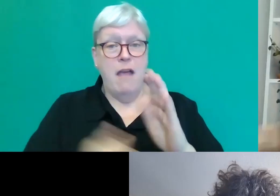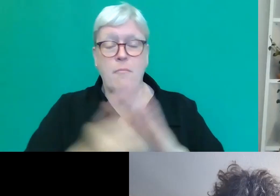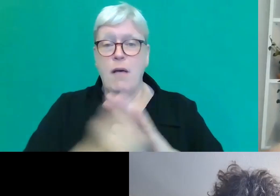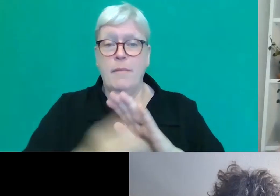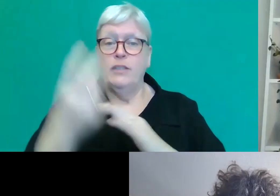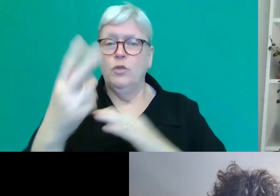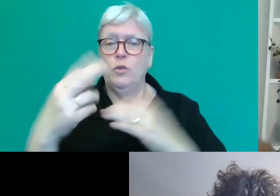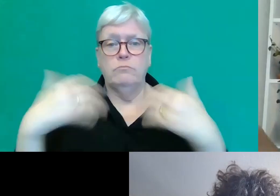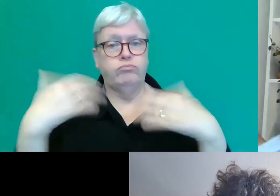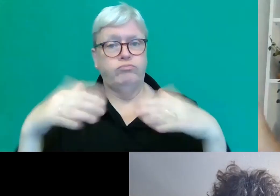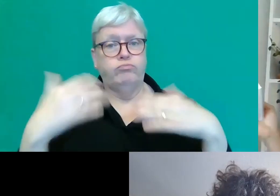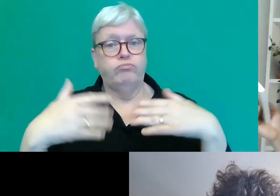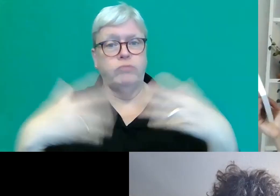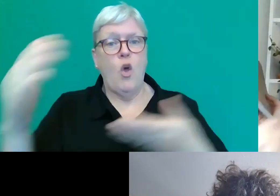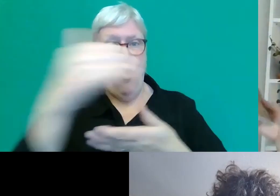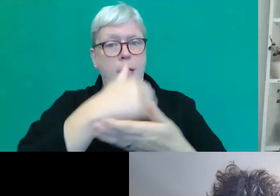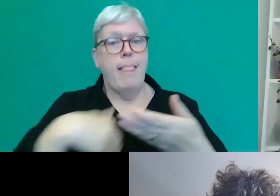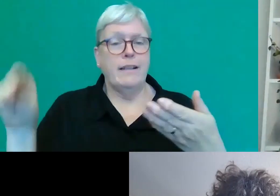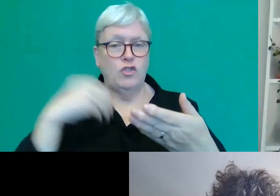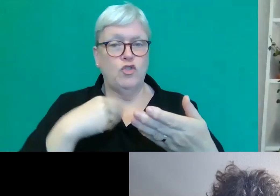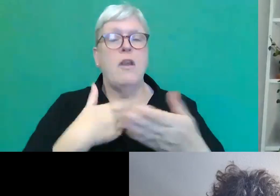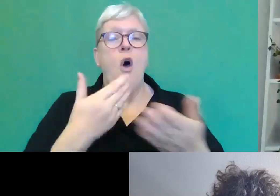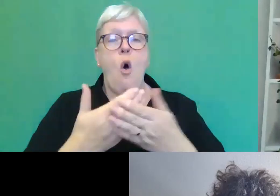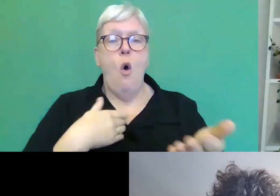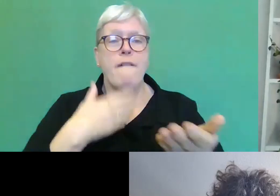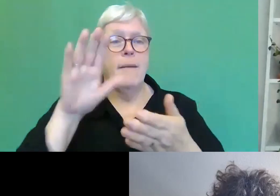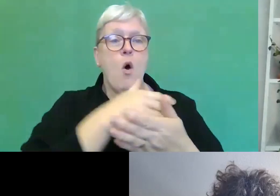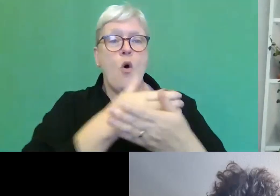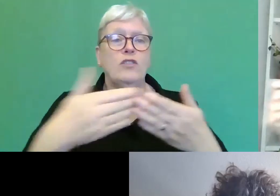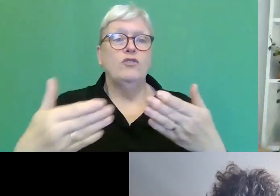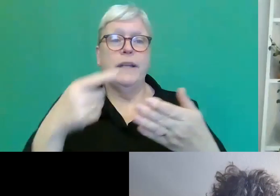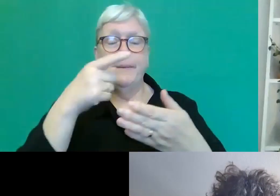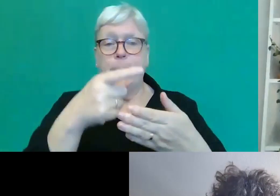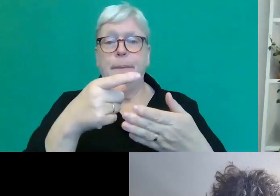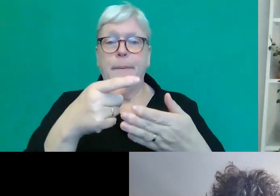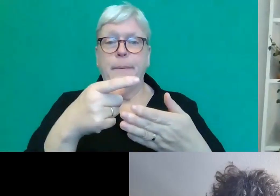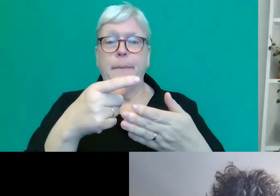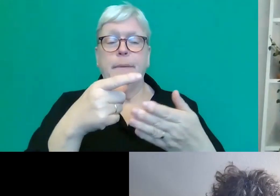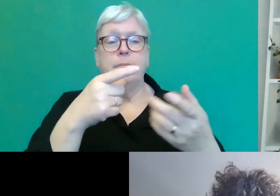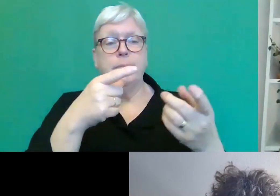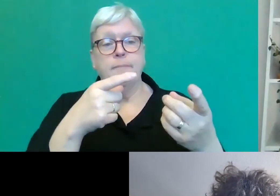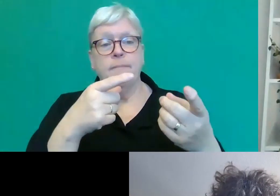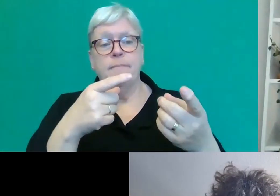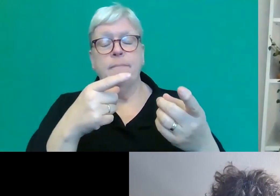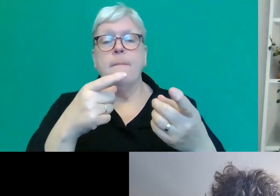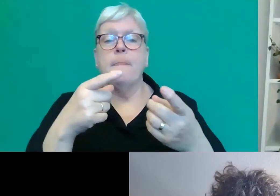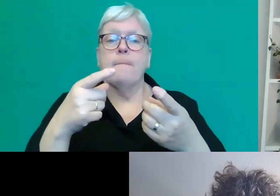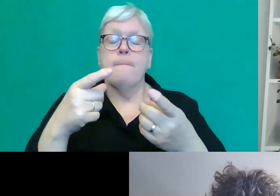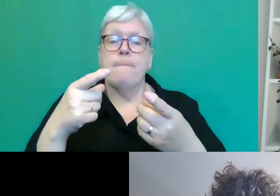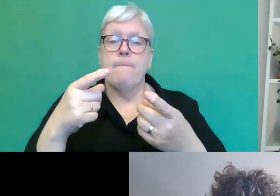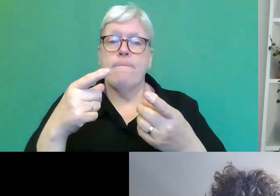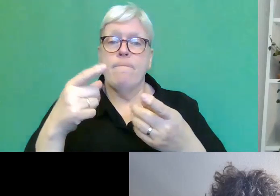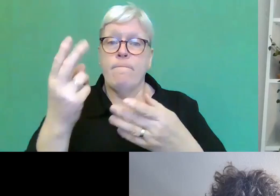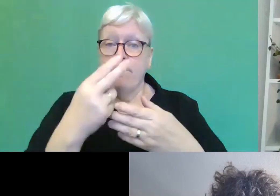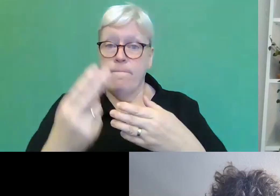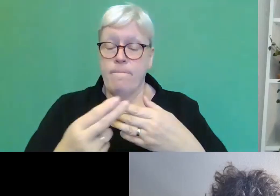acclaimed collections of poetry with Polygon Books, the most recent of which, this one here, was illustrated by the